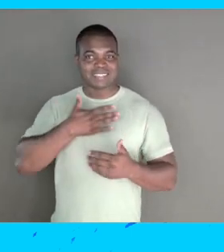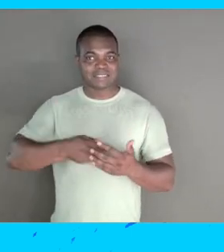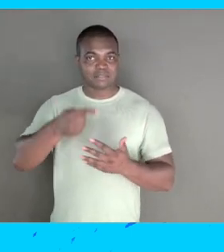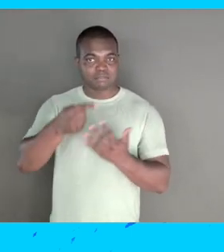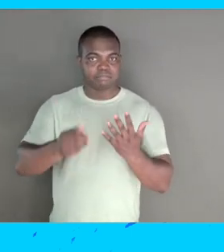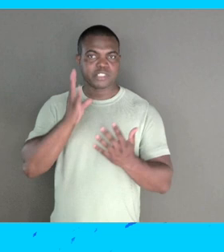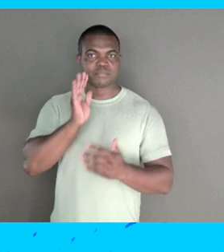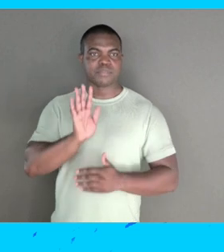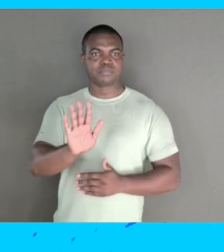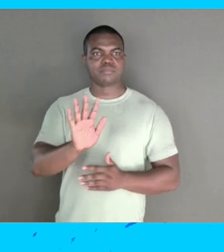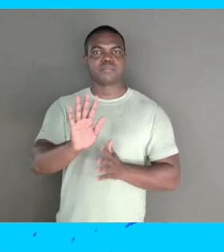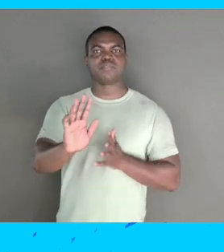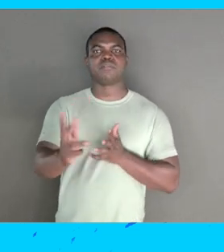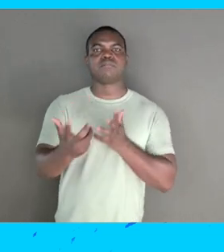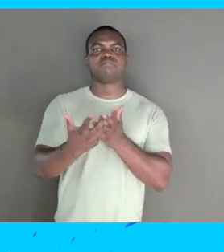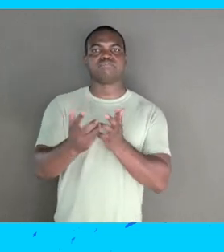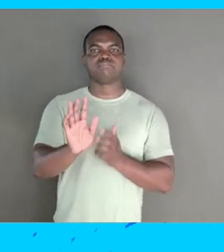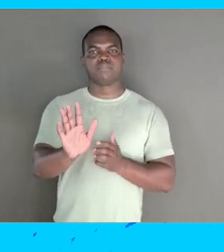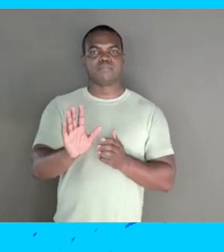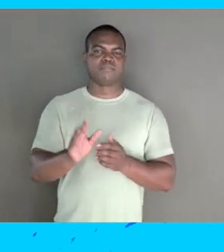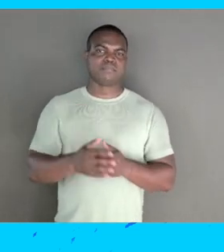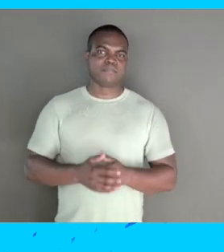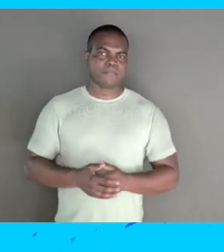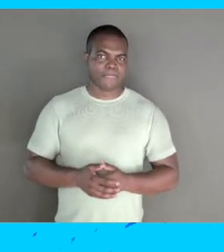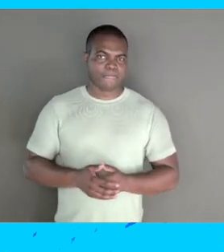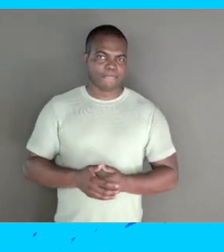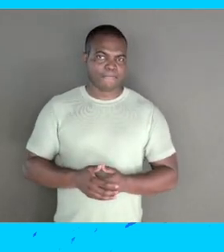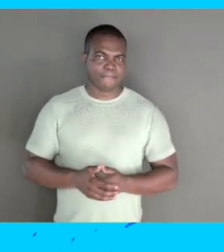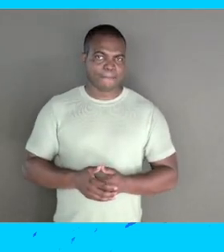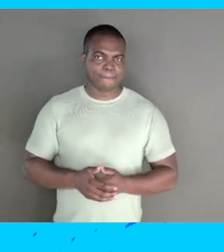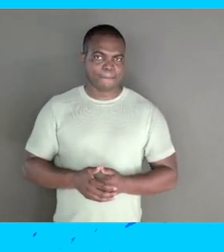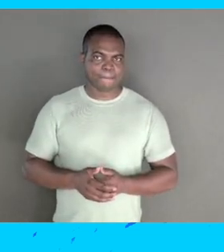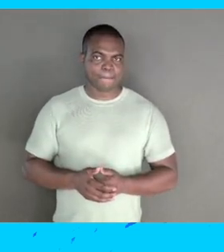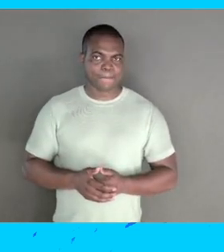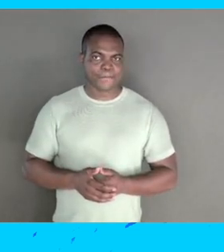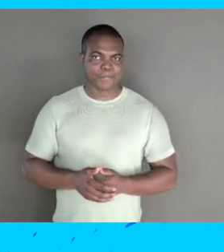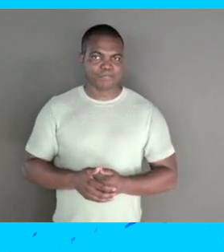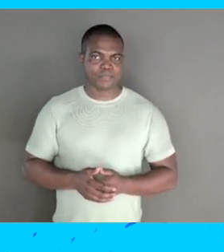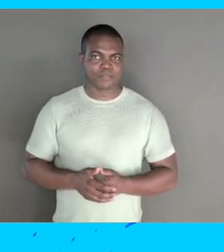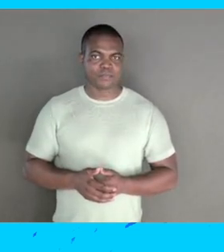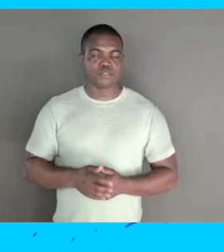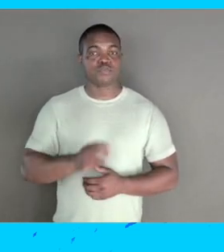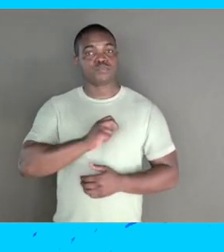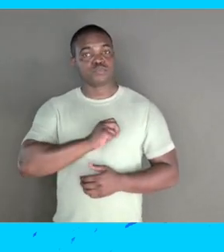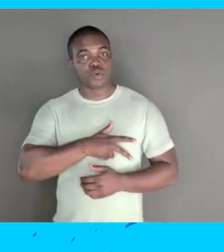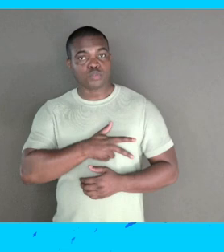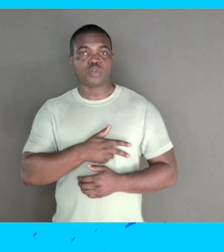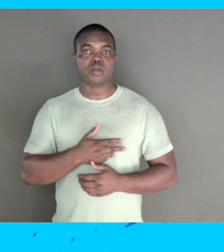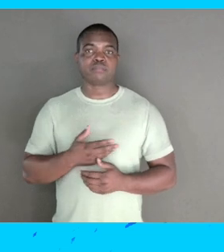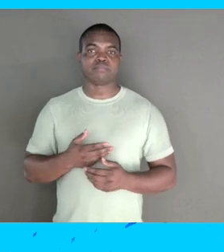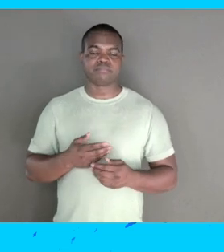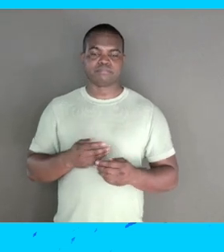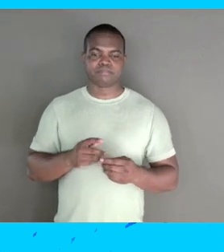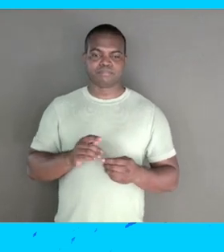and reproductive health social behavioral change programs. So